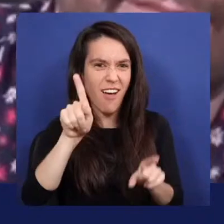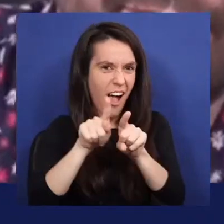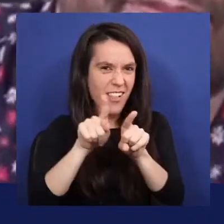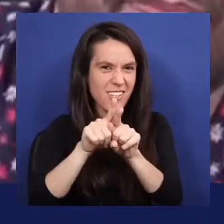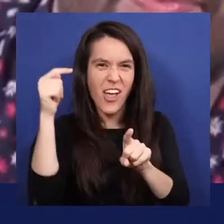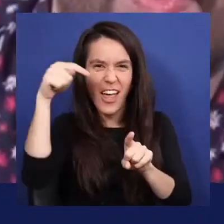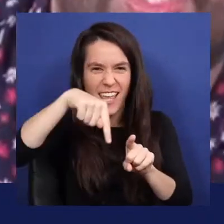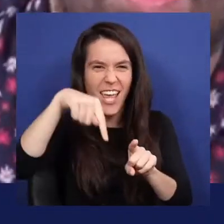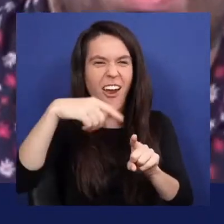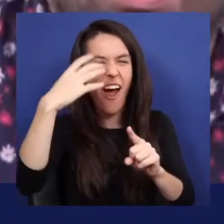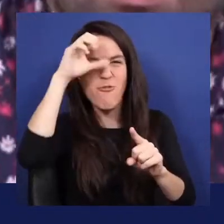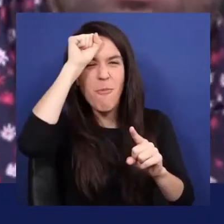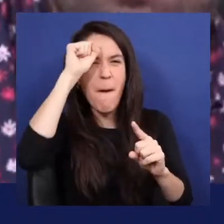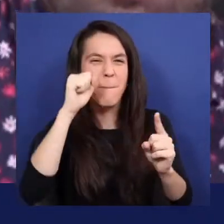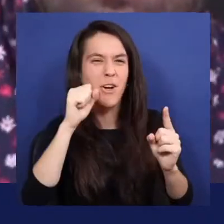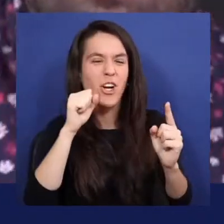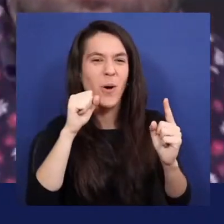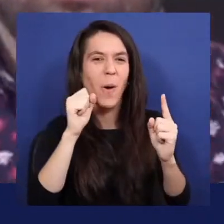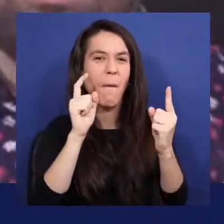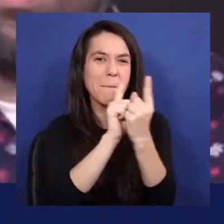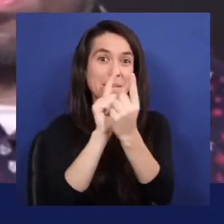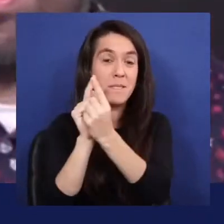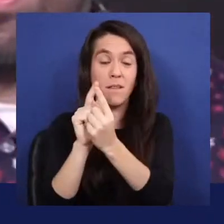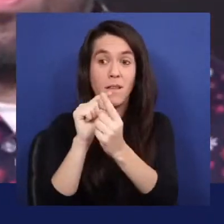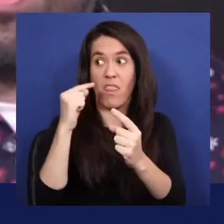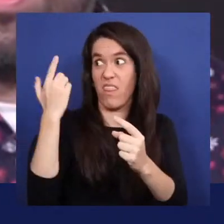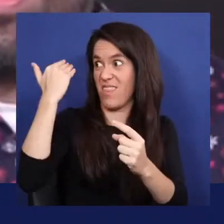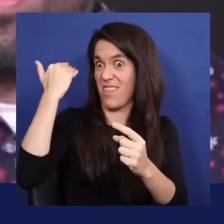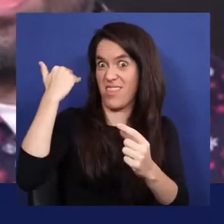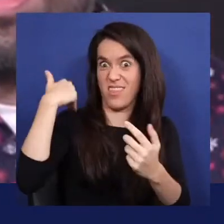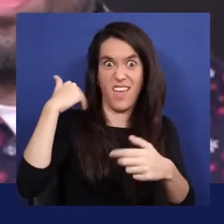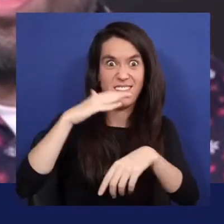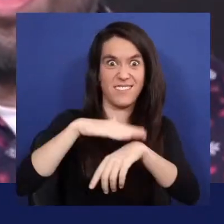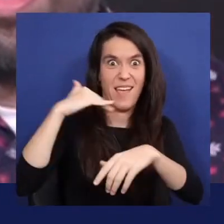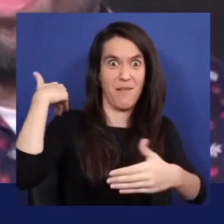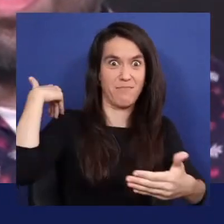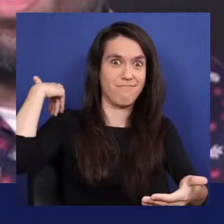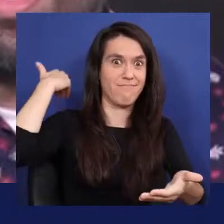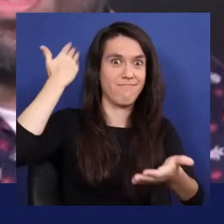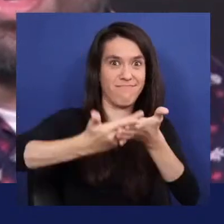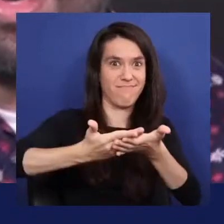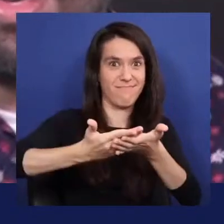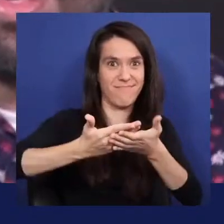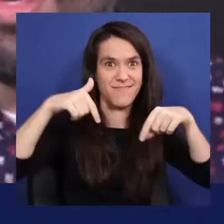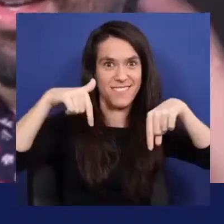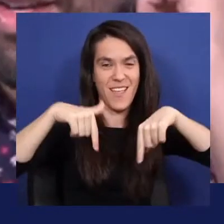Mm. And from there, I actually remember that you can speak Russian.